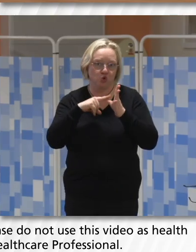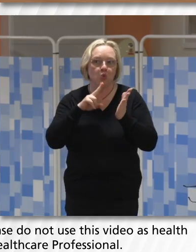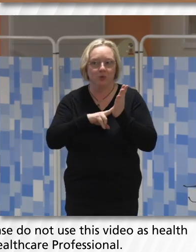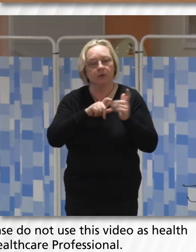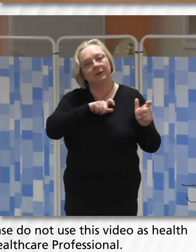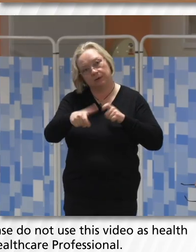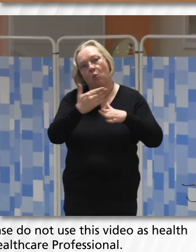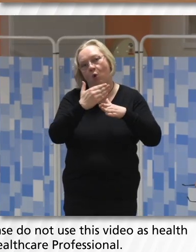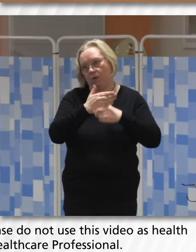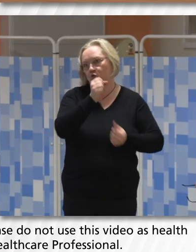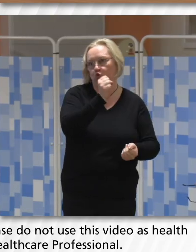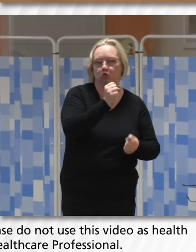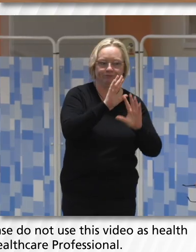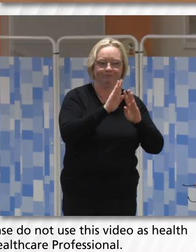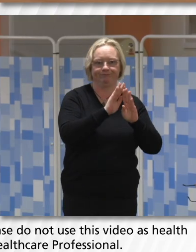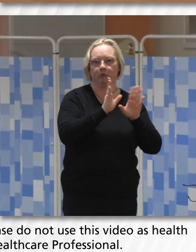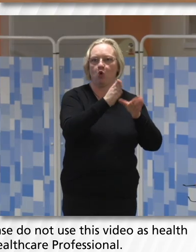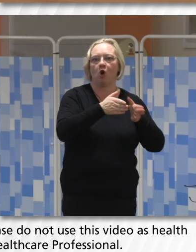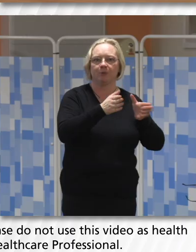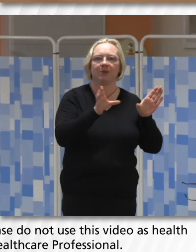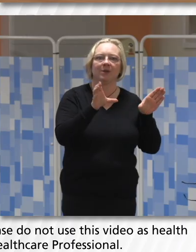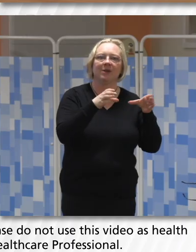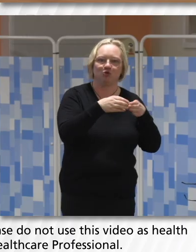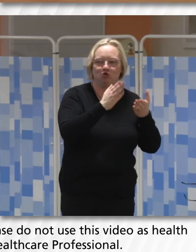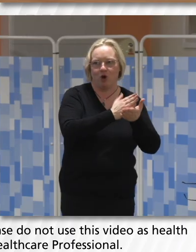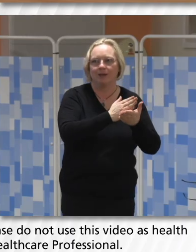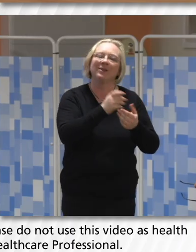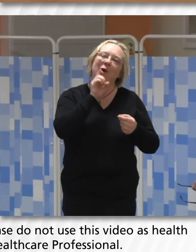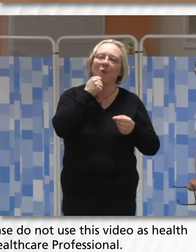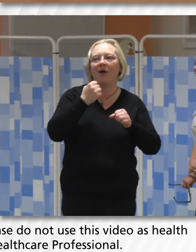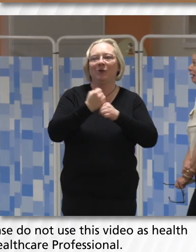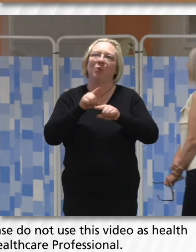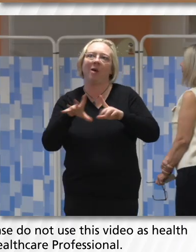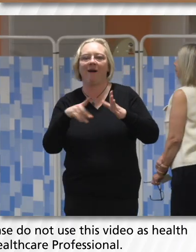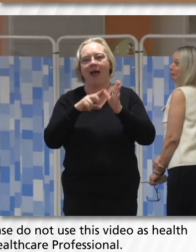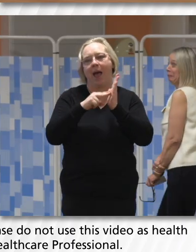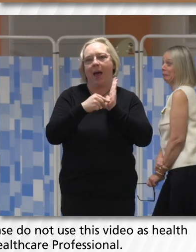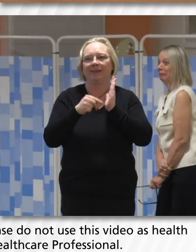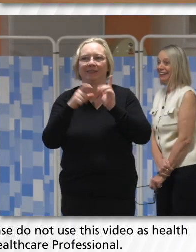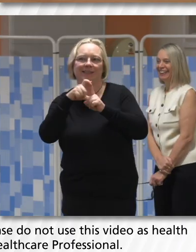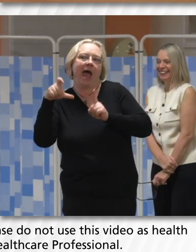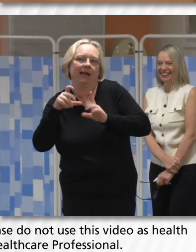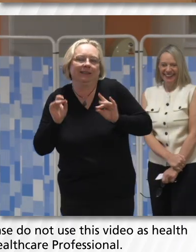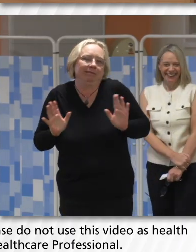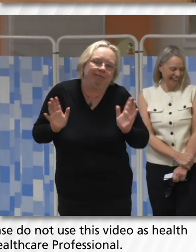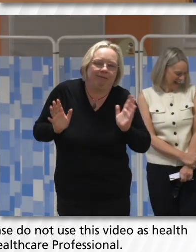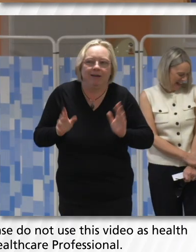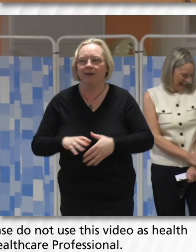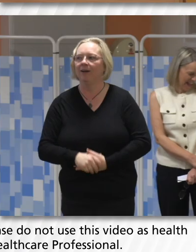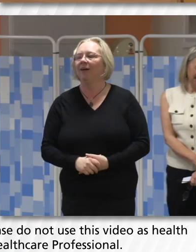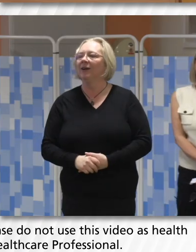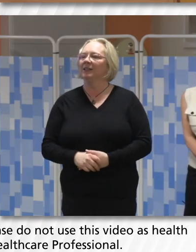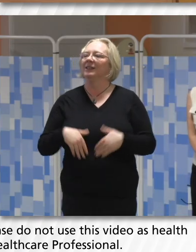Trust, and we're going to do a sort of ant and dec tonight. So what we're going to talk about